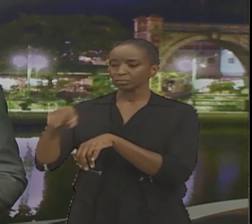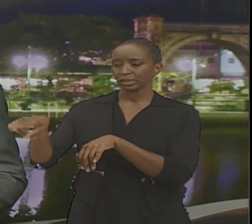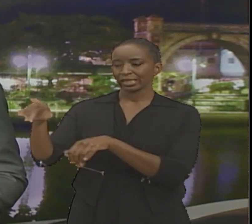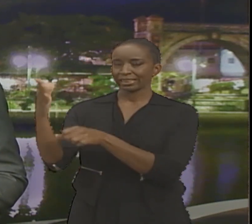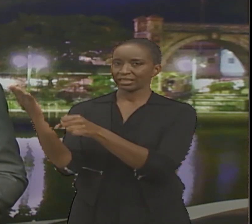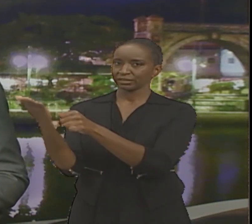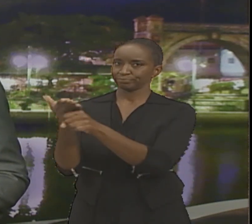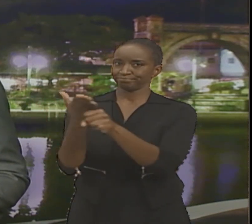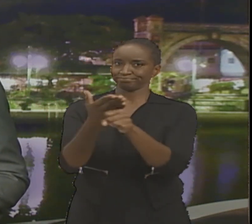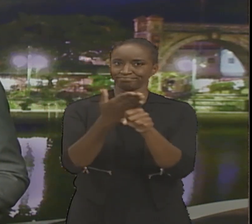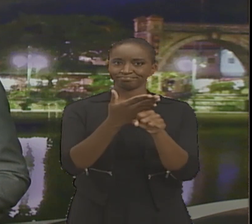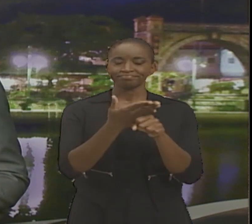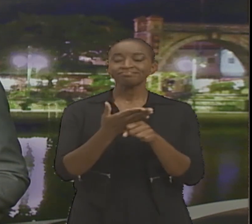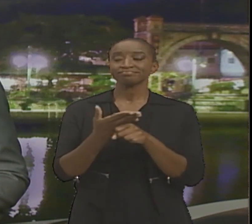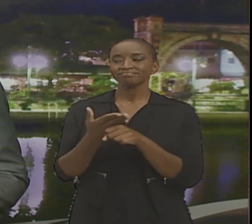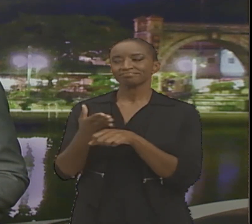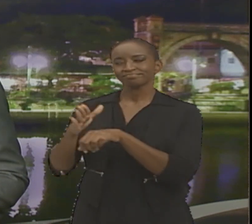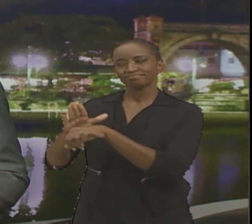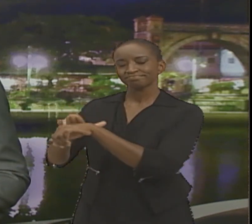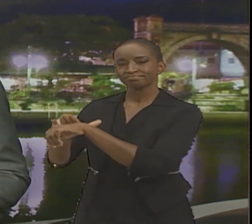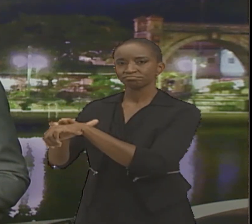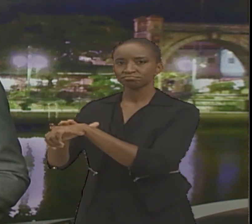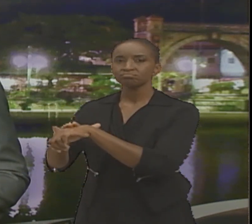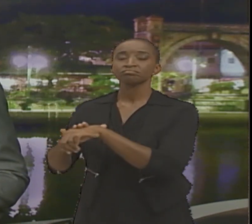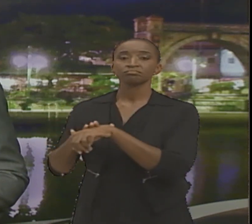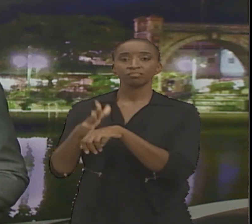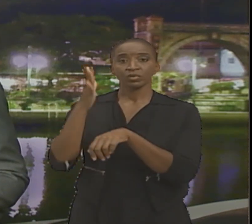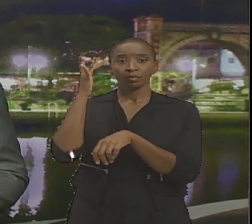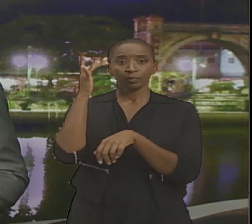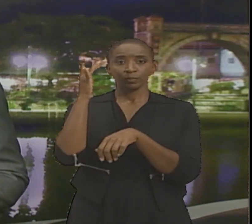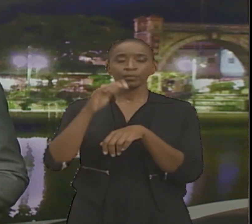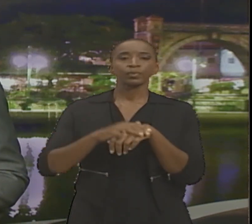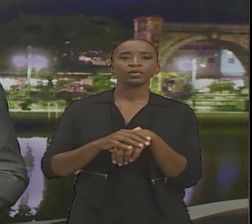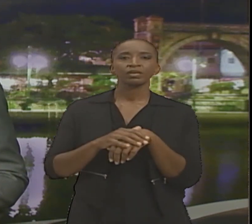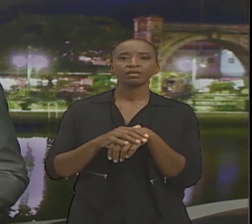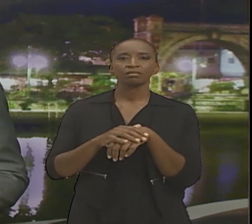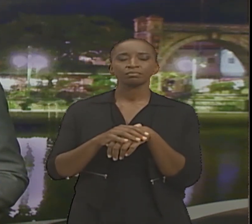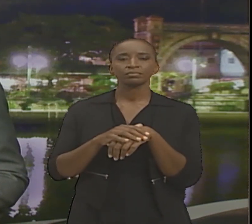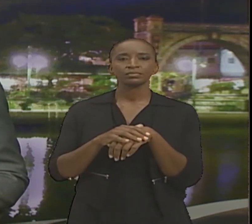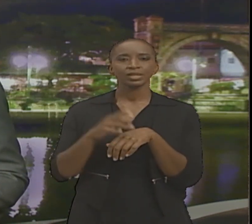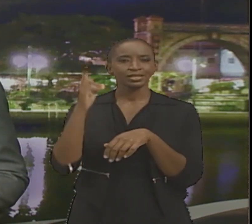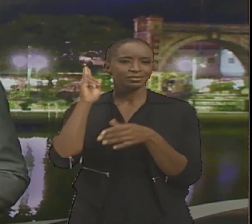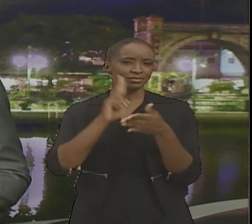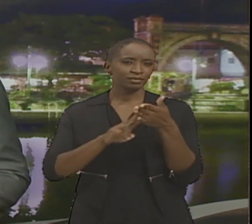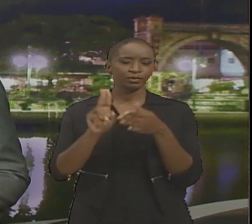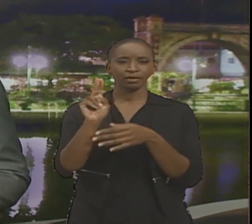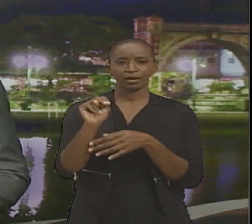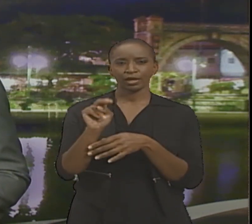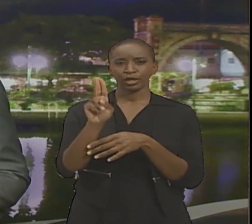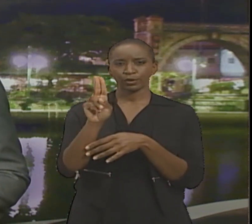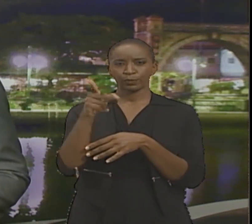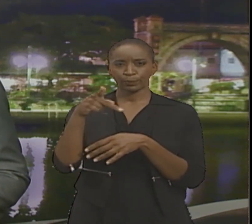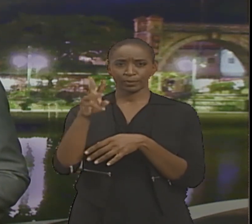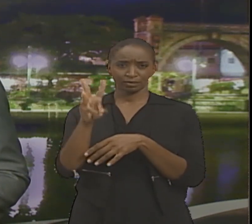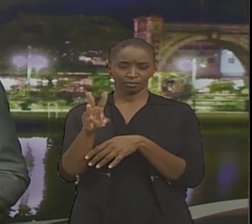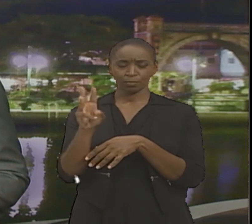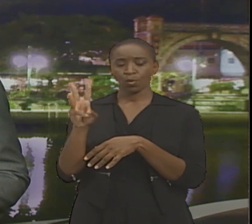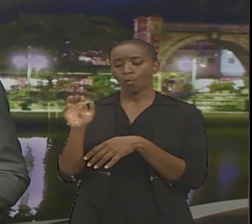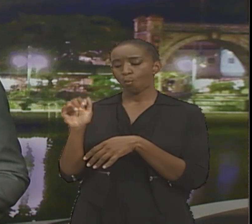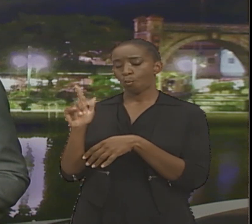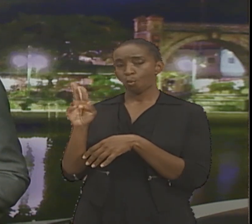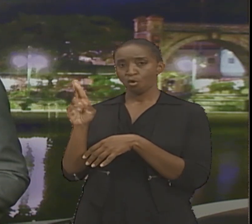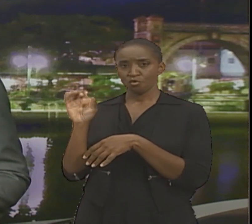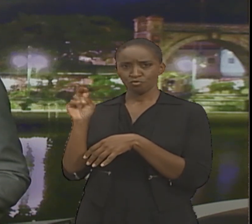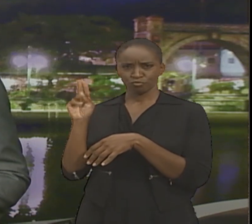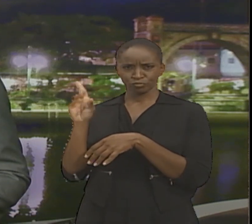retrenchment exercise on key departments. Assistant General Secretary of the NUPW, Wayne Walron, revealed that they have received complaints that